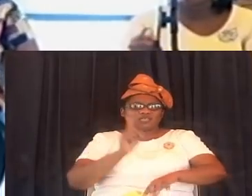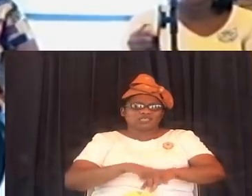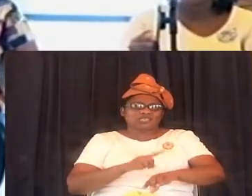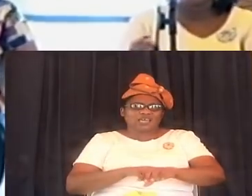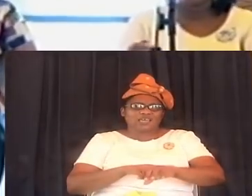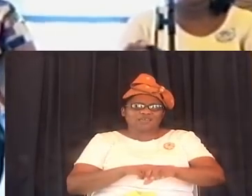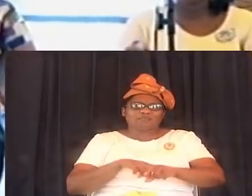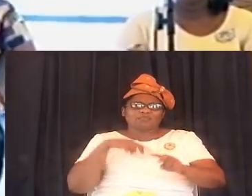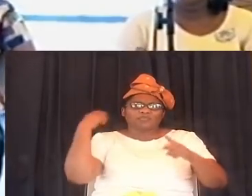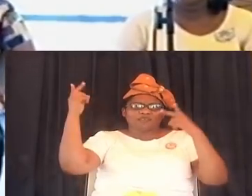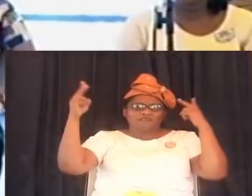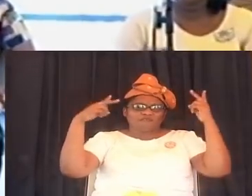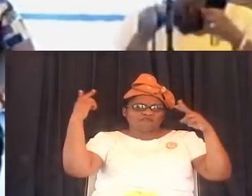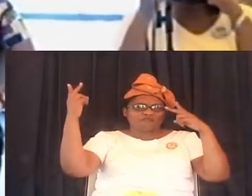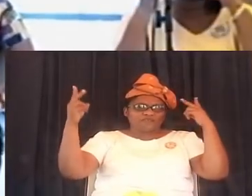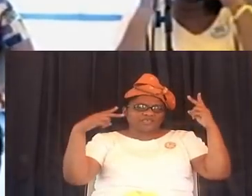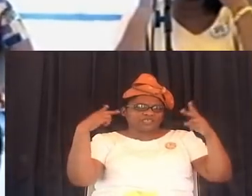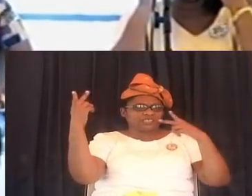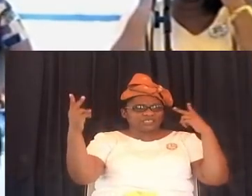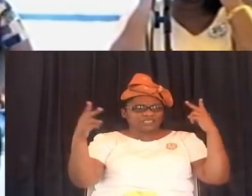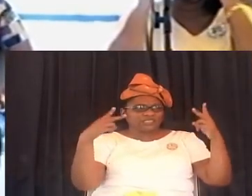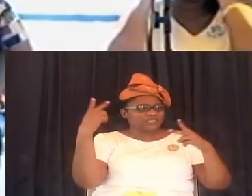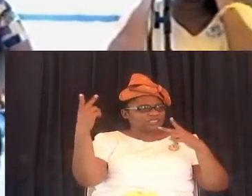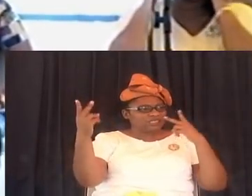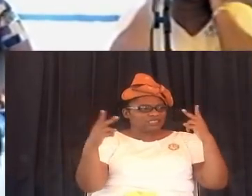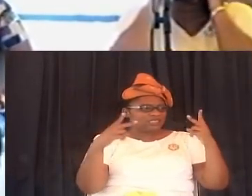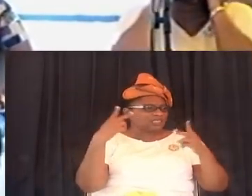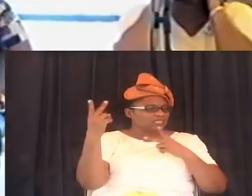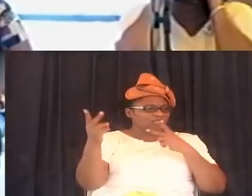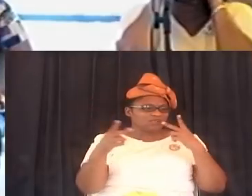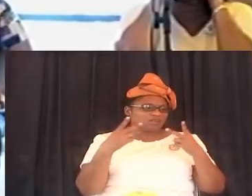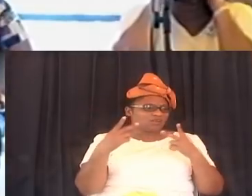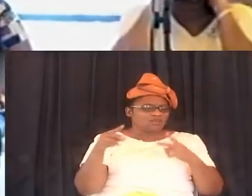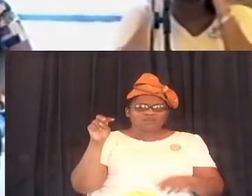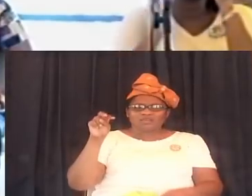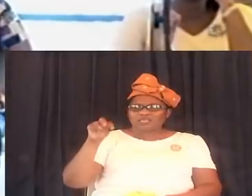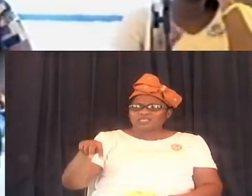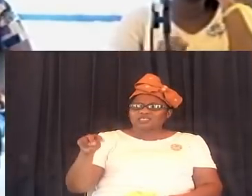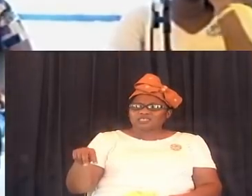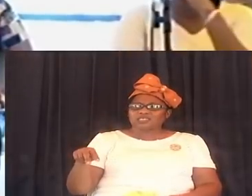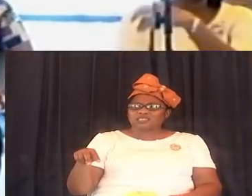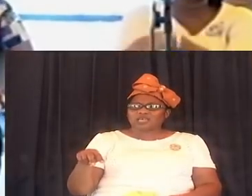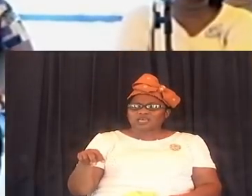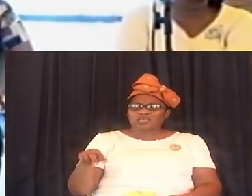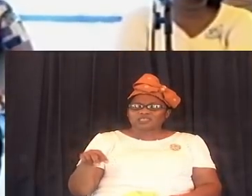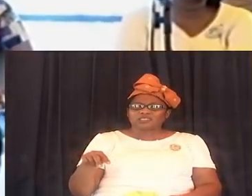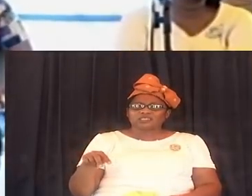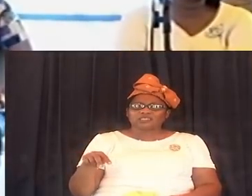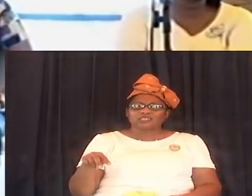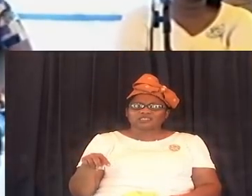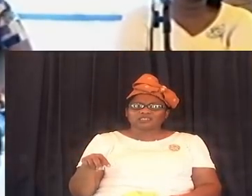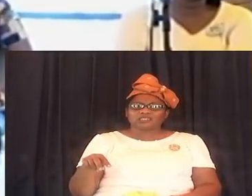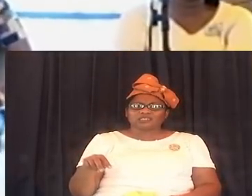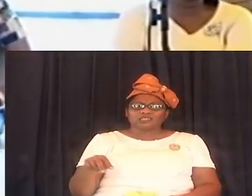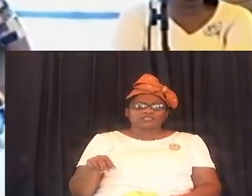wave your hands. All right, let me ask you to stand so we can identify you a little bit better. You're visiting, you're not a